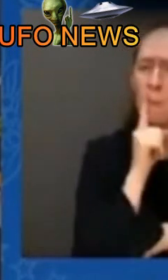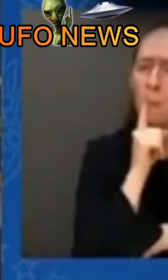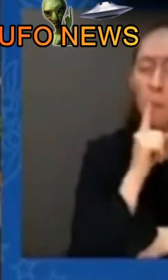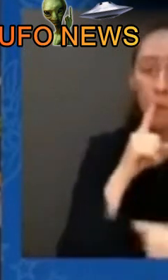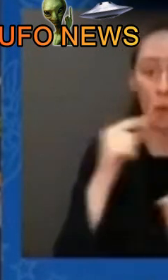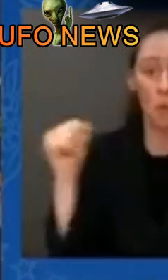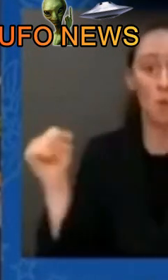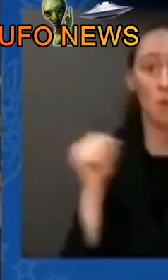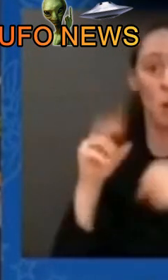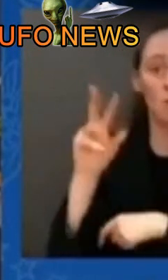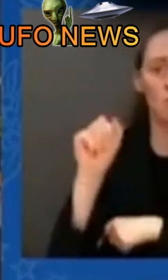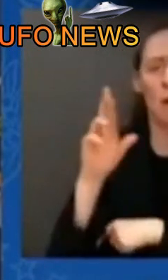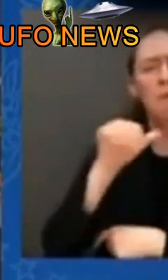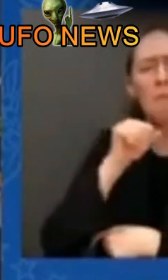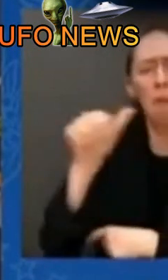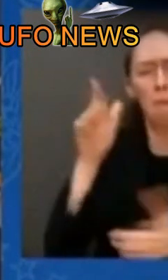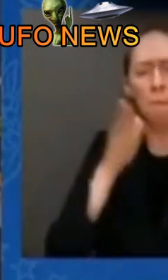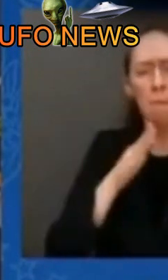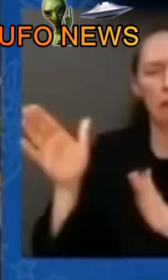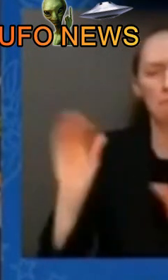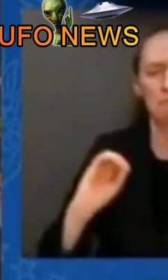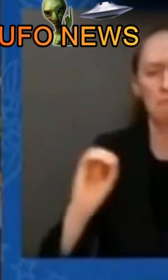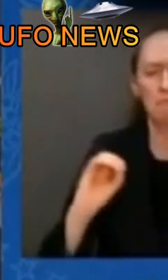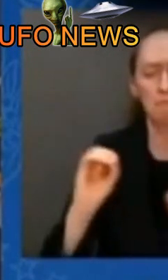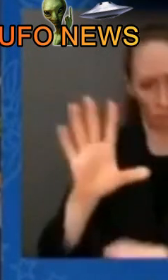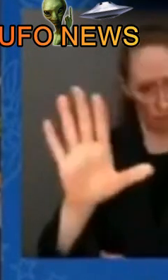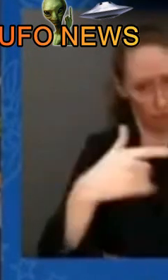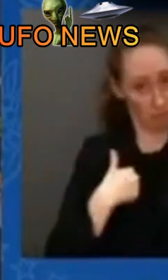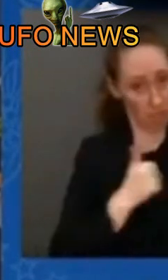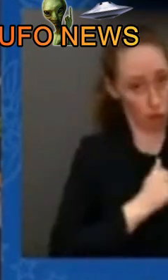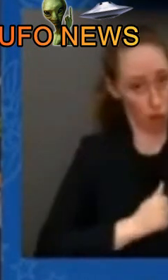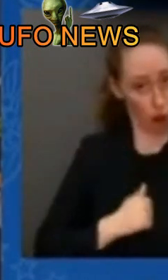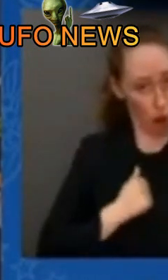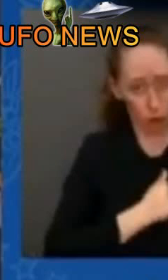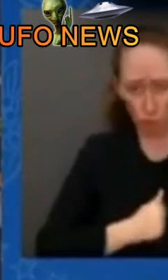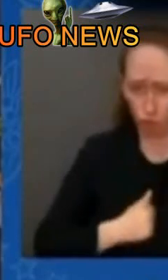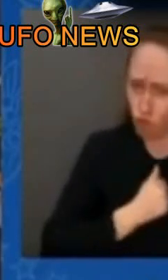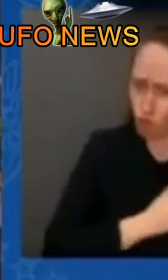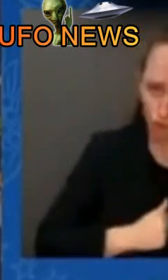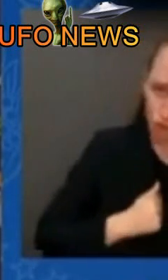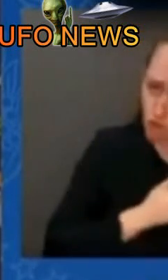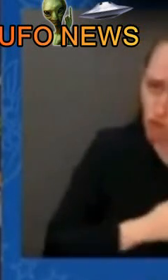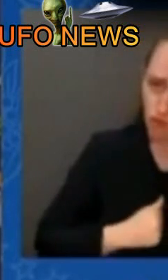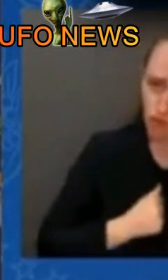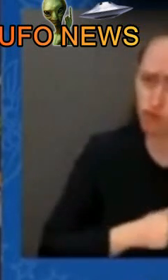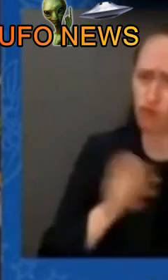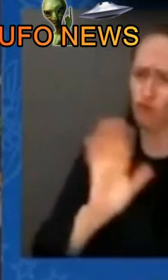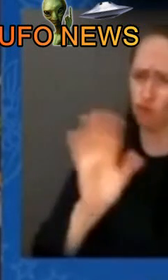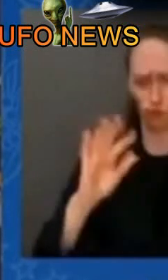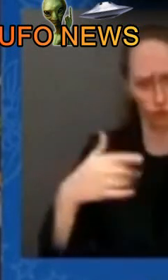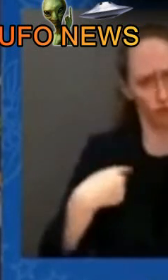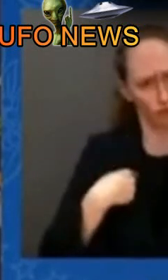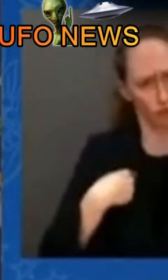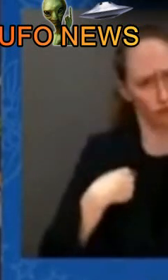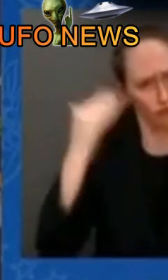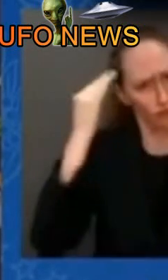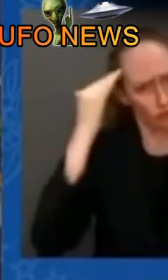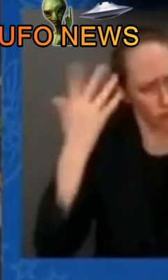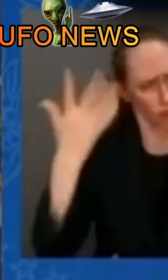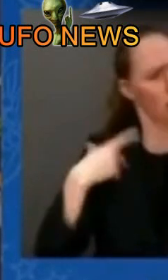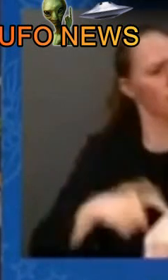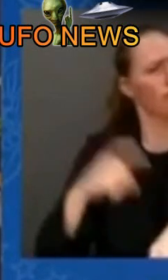I make no apologies, and we will compete. And we'll responsibly manage that competition so that it doesn't veer into